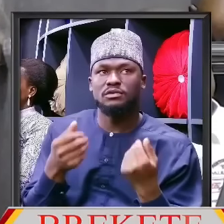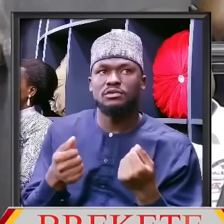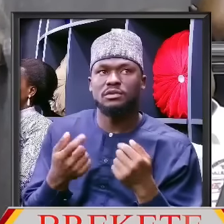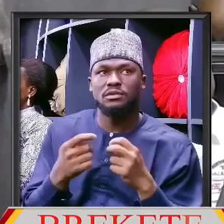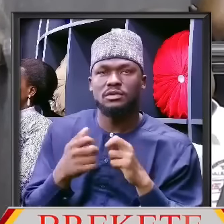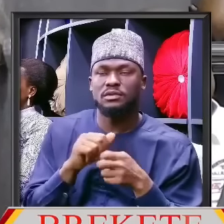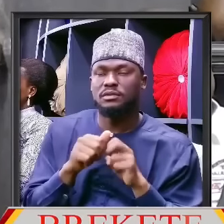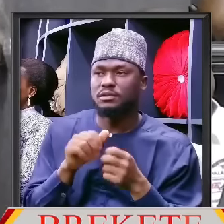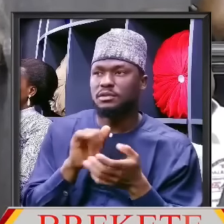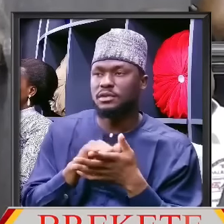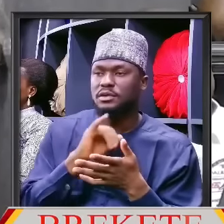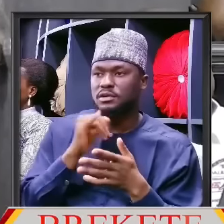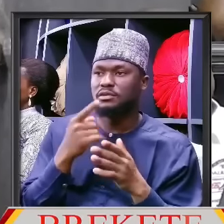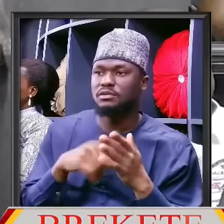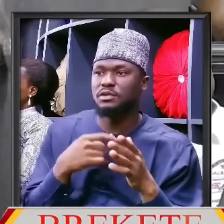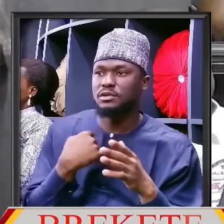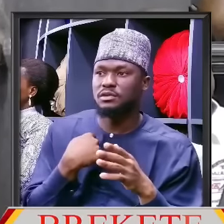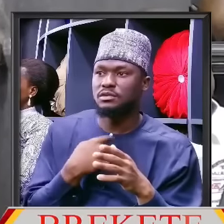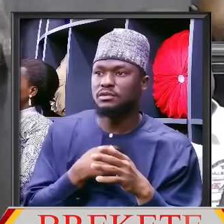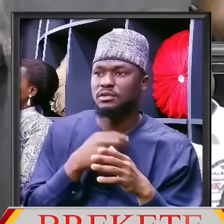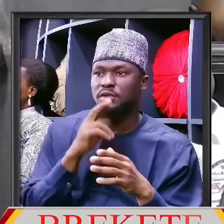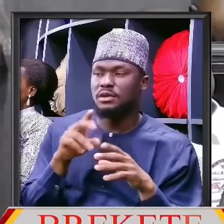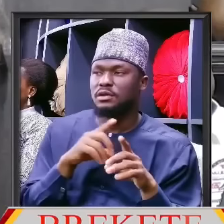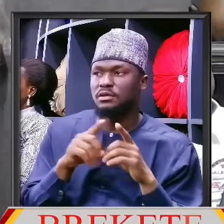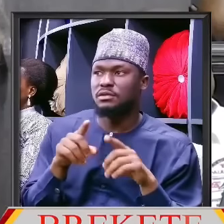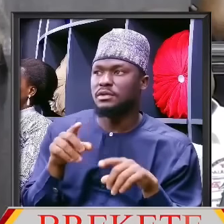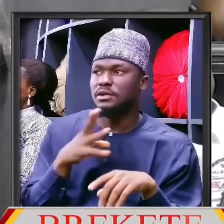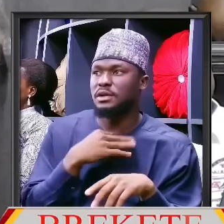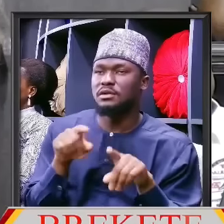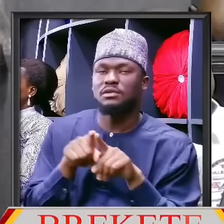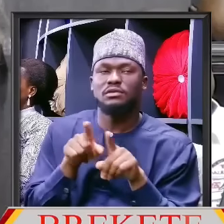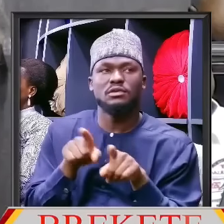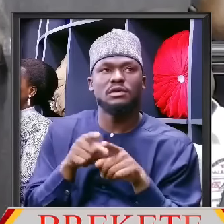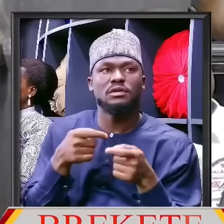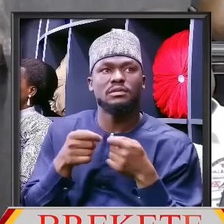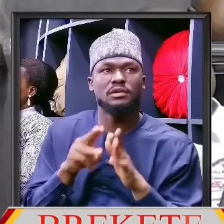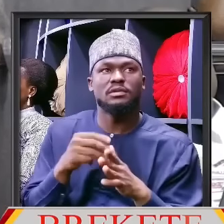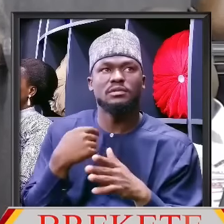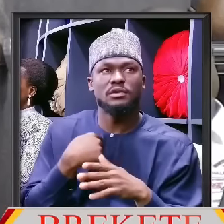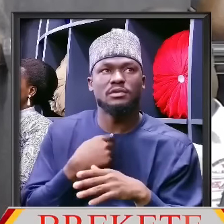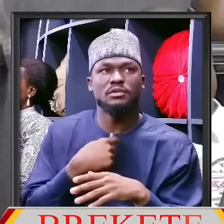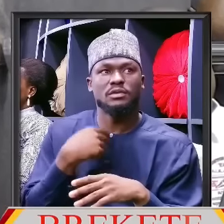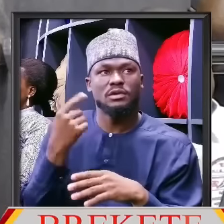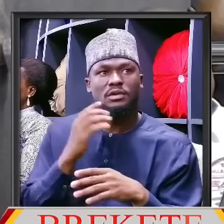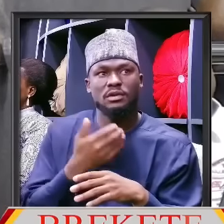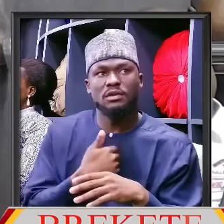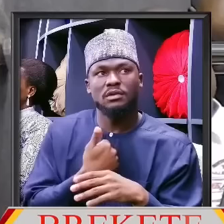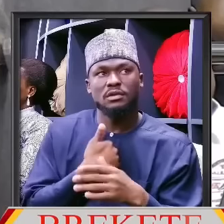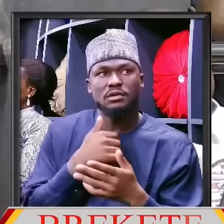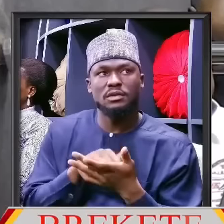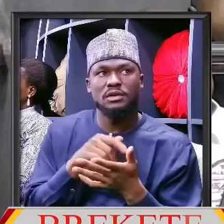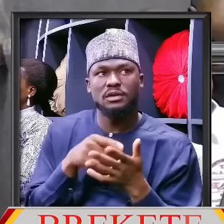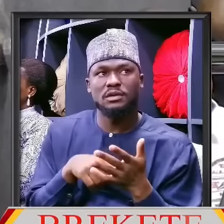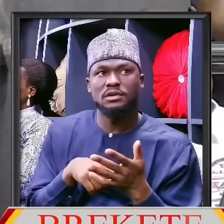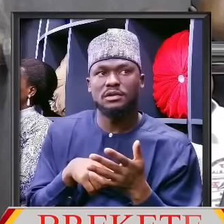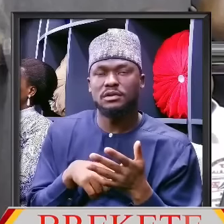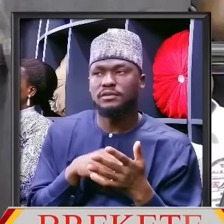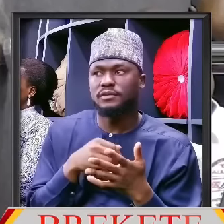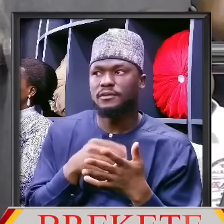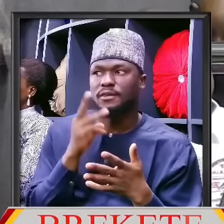them? Now we do so. And as management, we don't take upon ourselves that decision, say, since we get